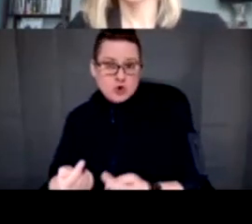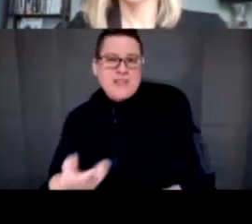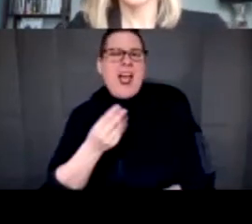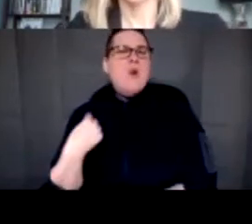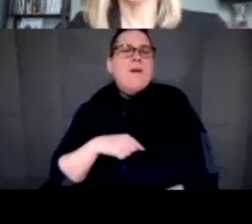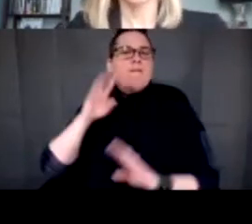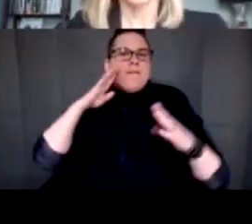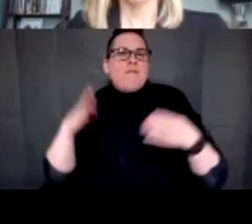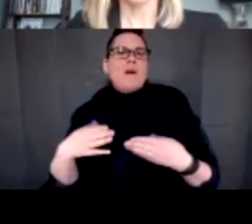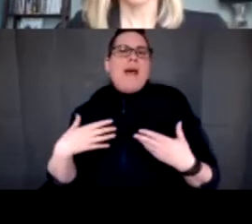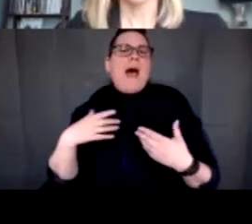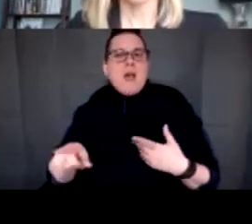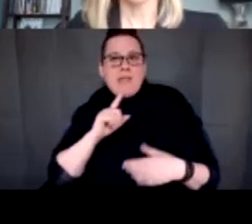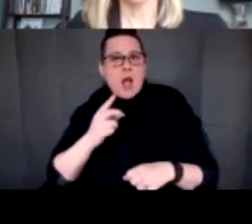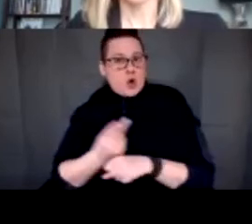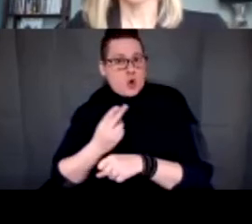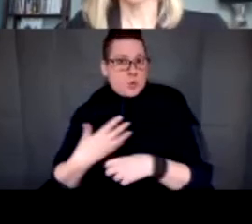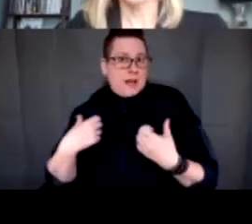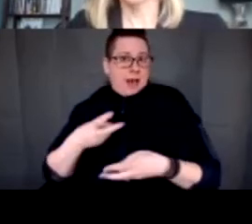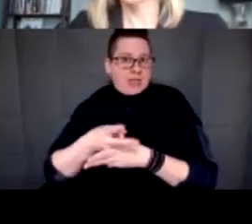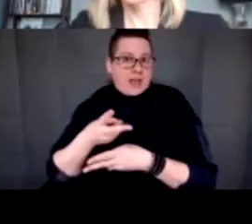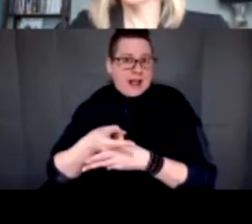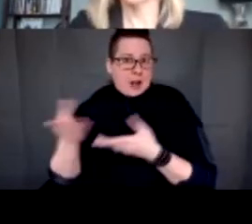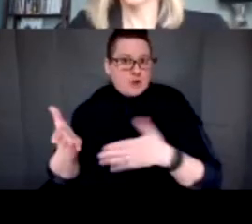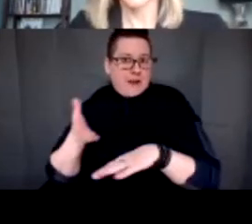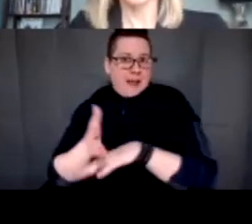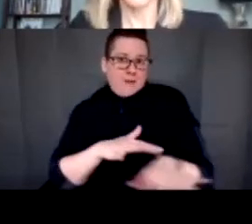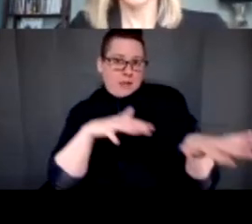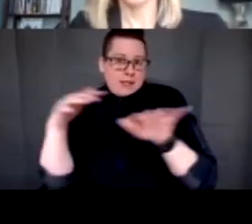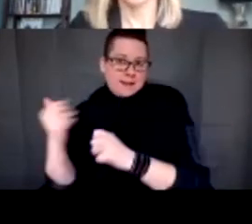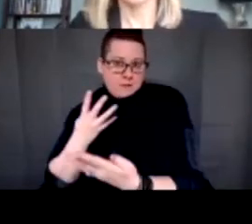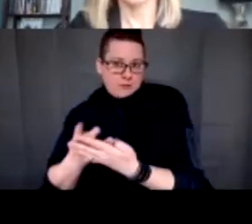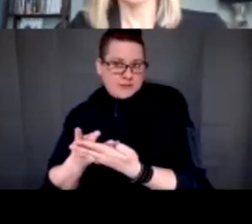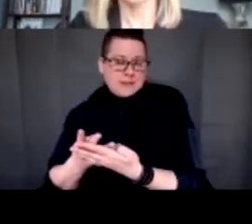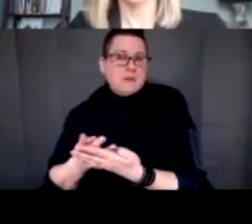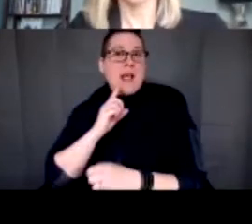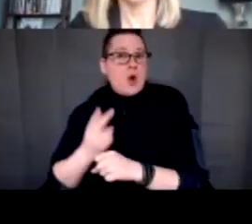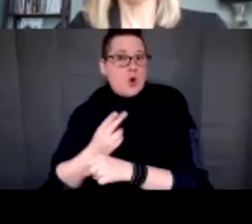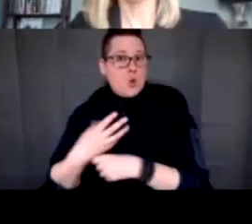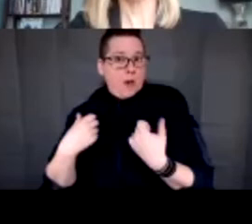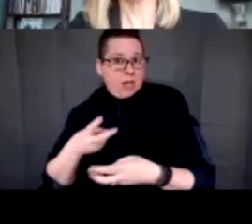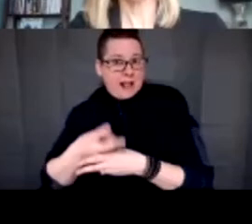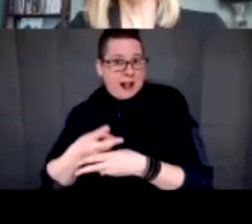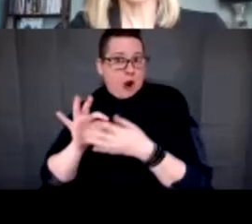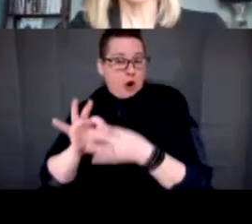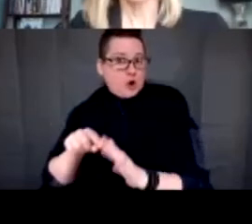service use patterns following prison release related to suicidal behavior in this group.